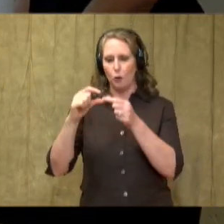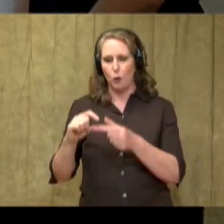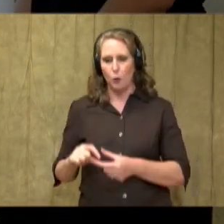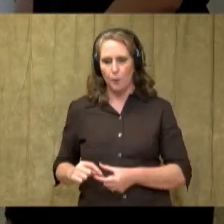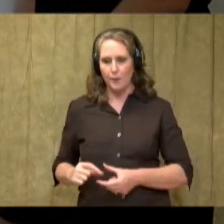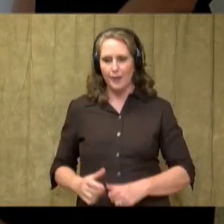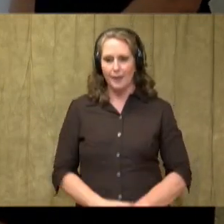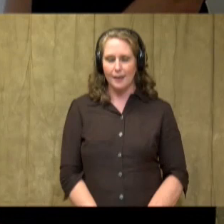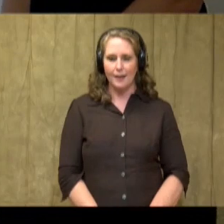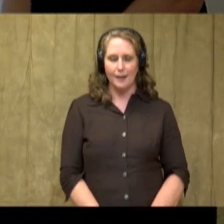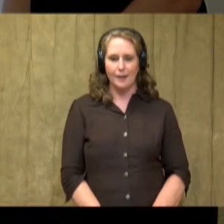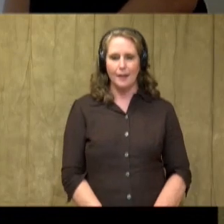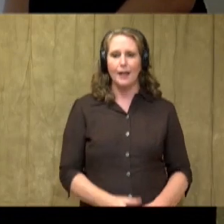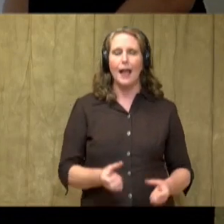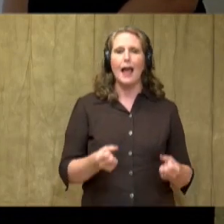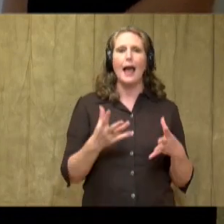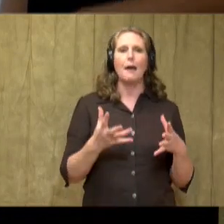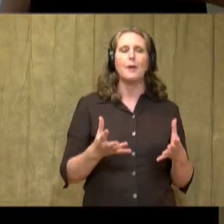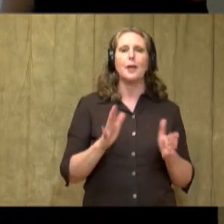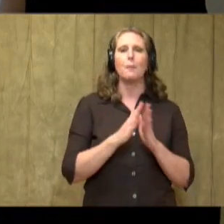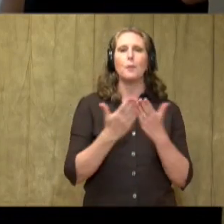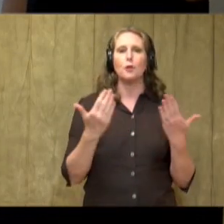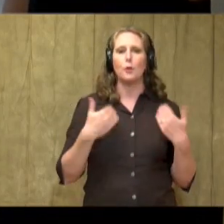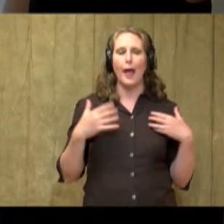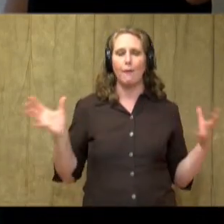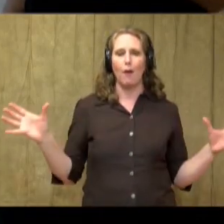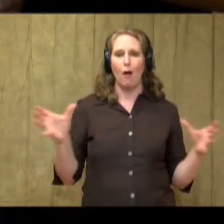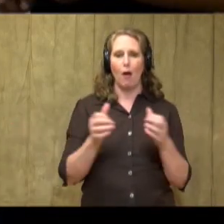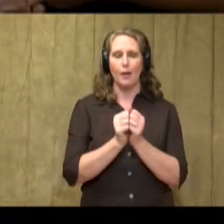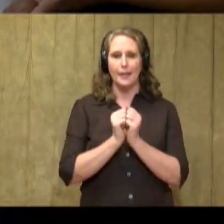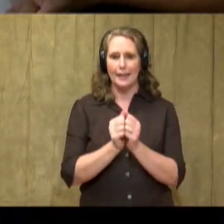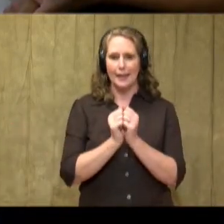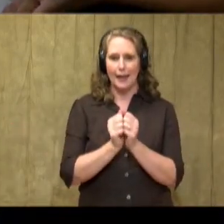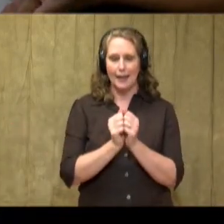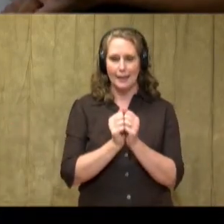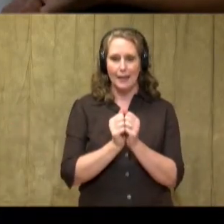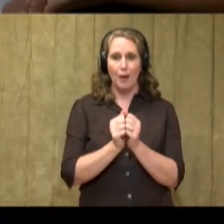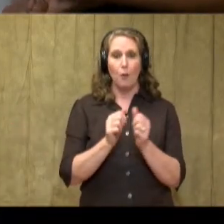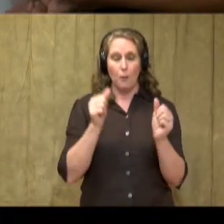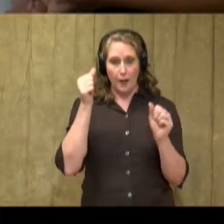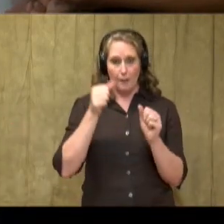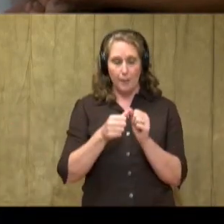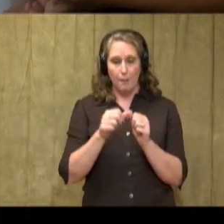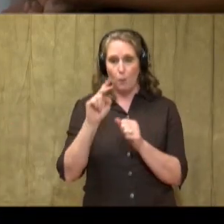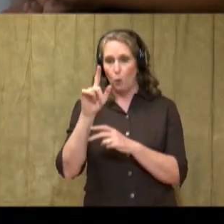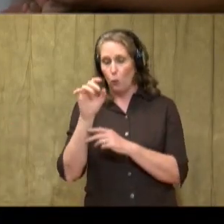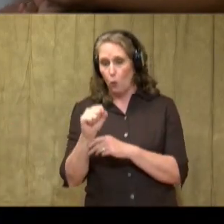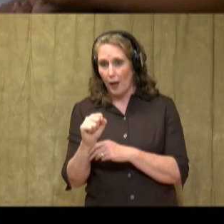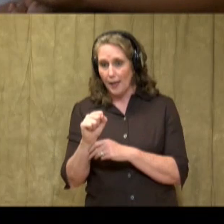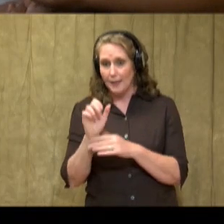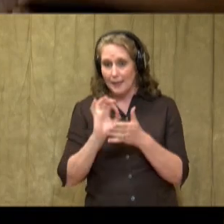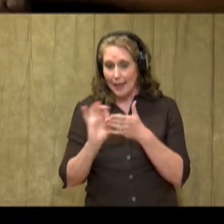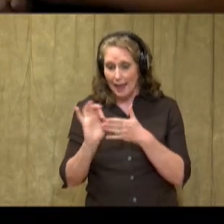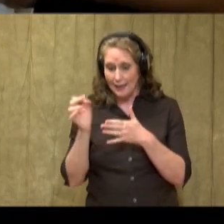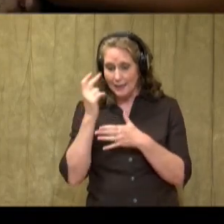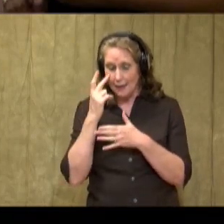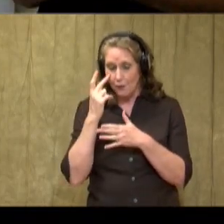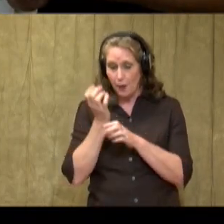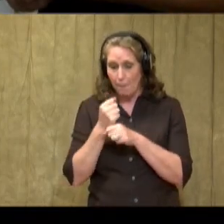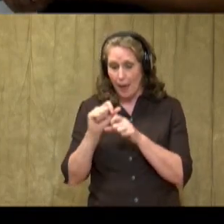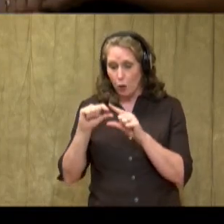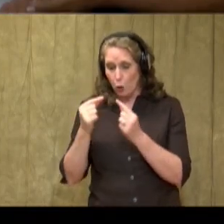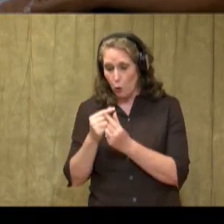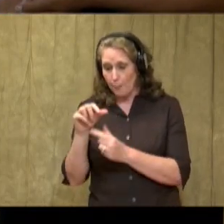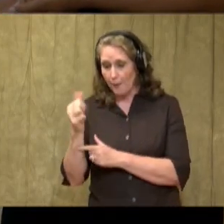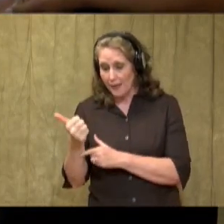What is the total number of books? Remember, count your ones, try to find a 10, and then add